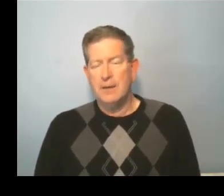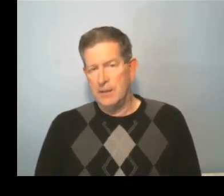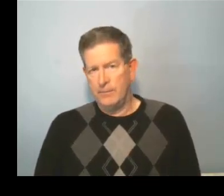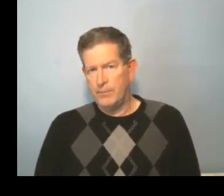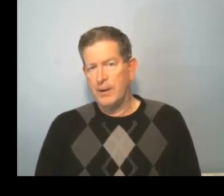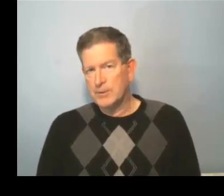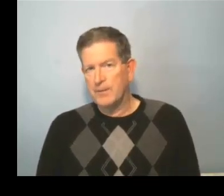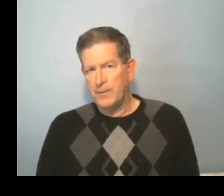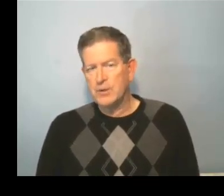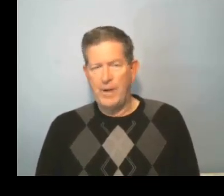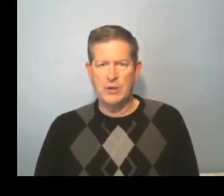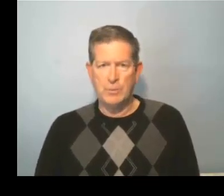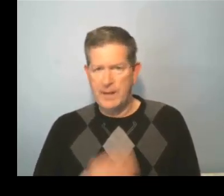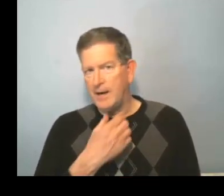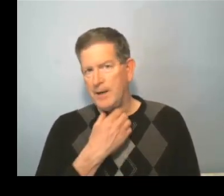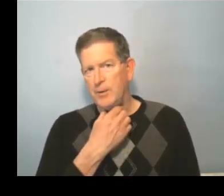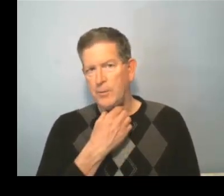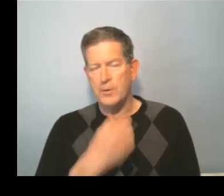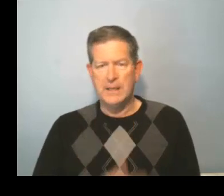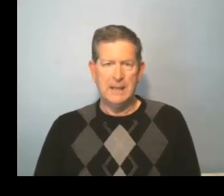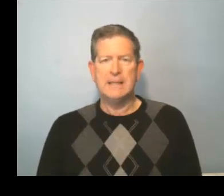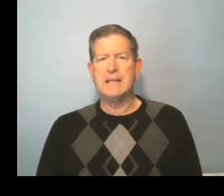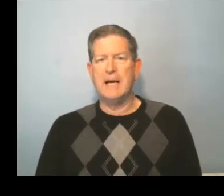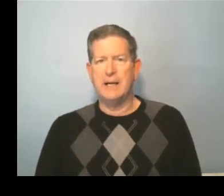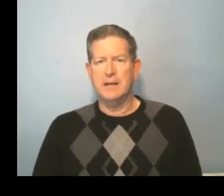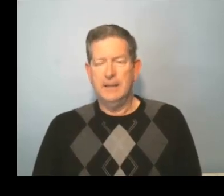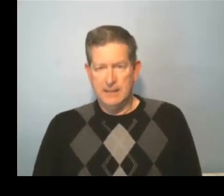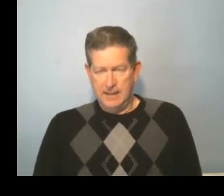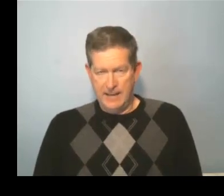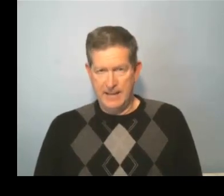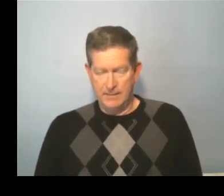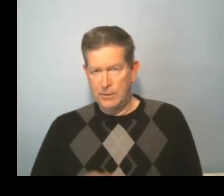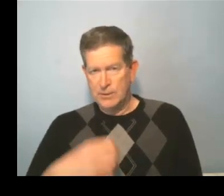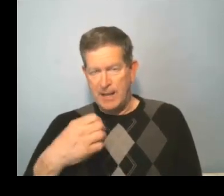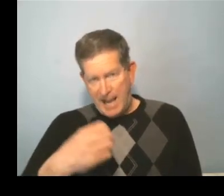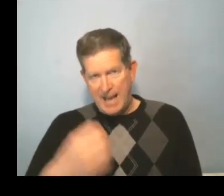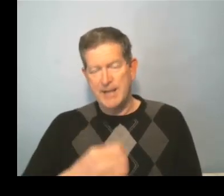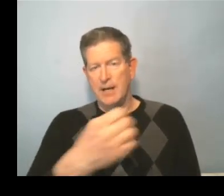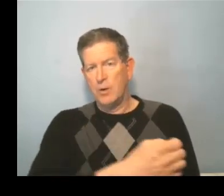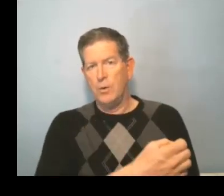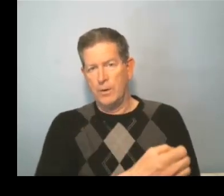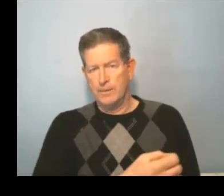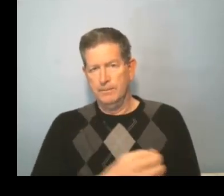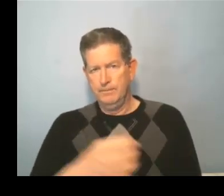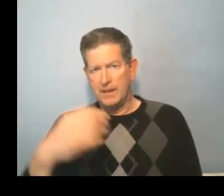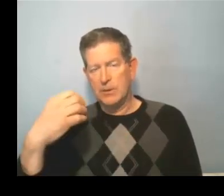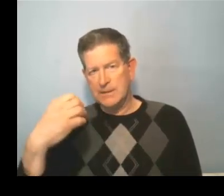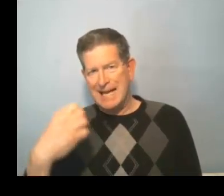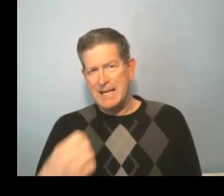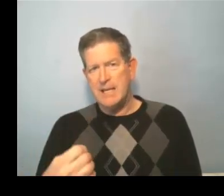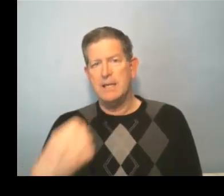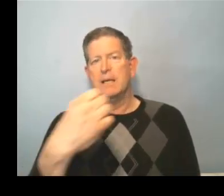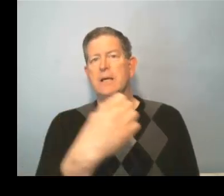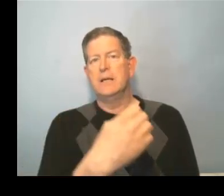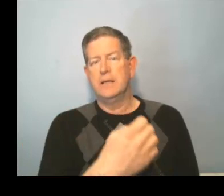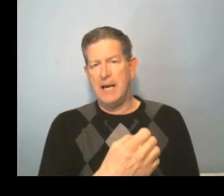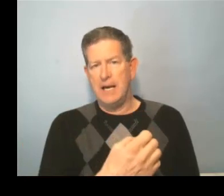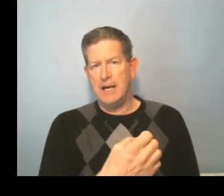English, pronounced in a French fashion with the R down your throat. Quart. And you say and a quarter. And so it's